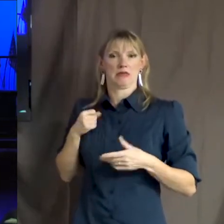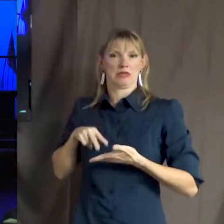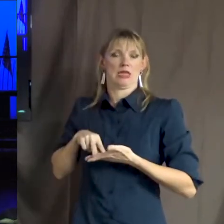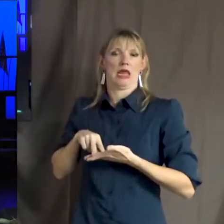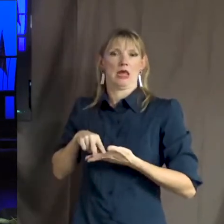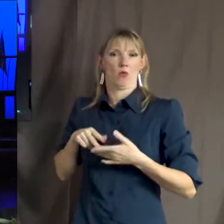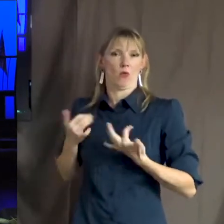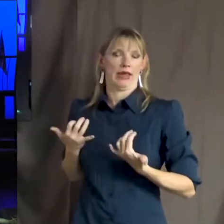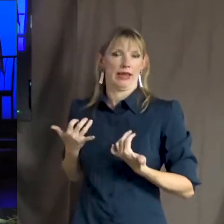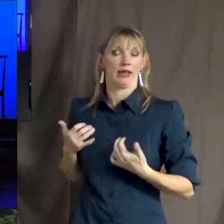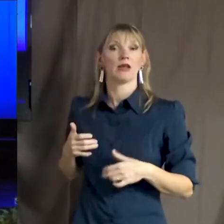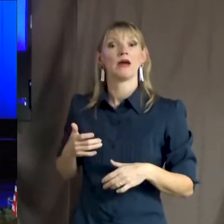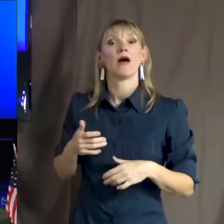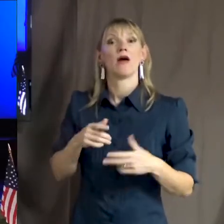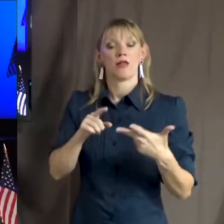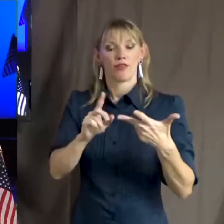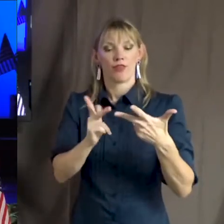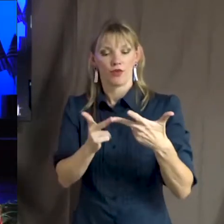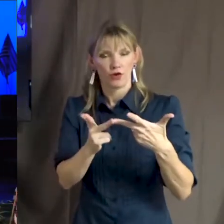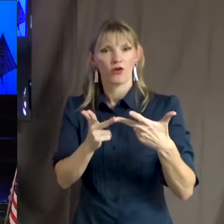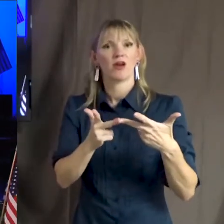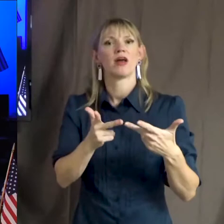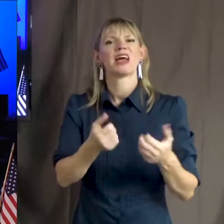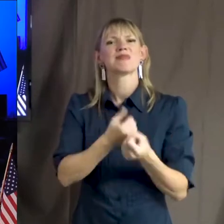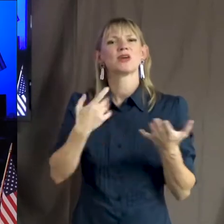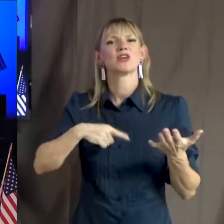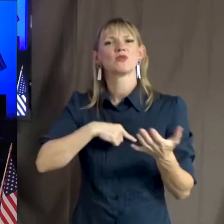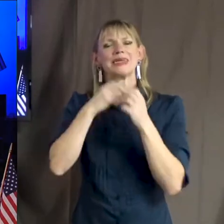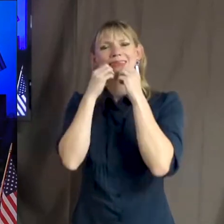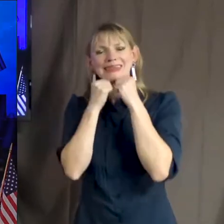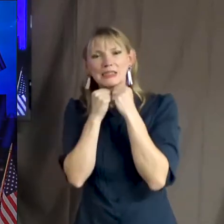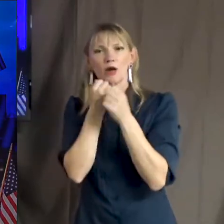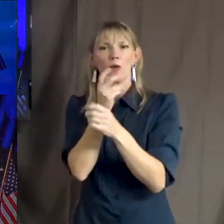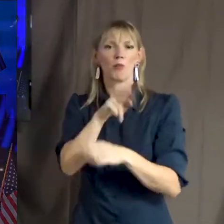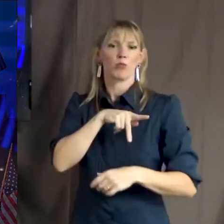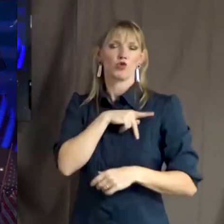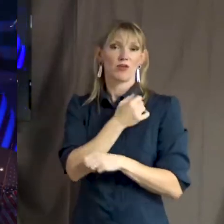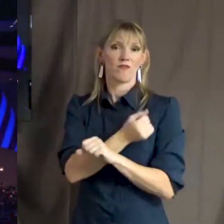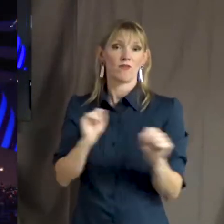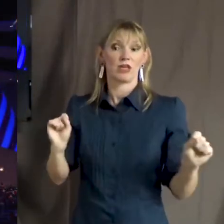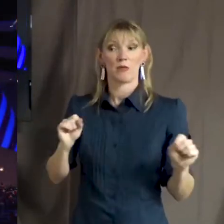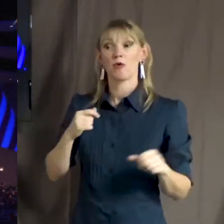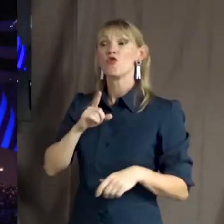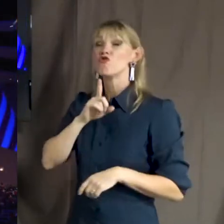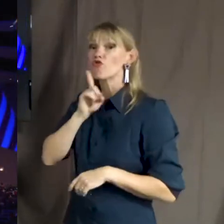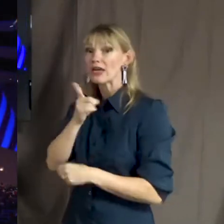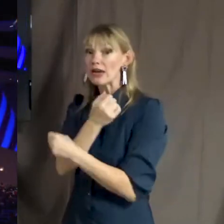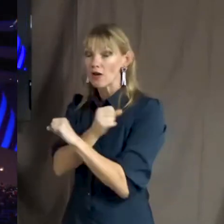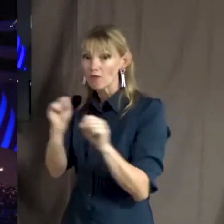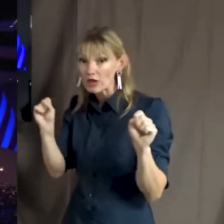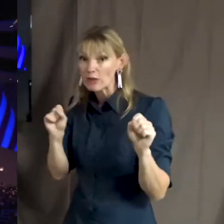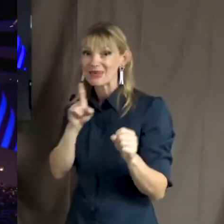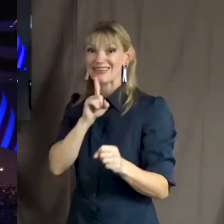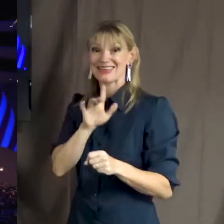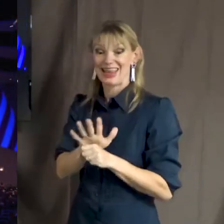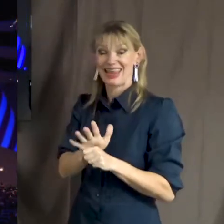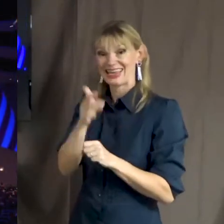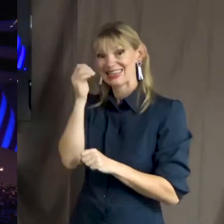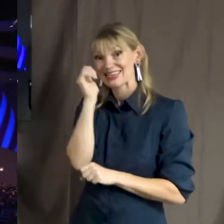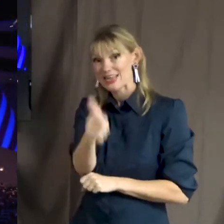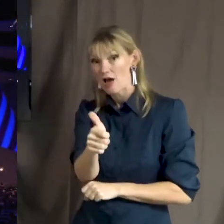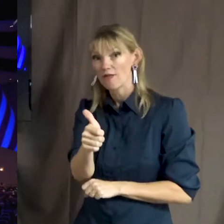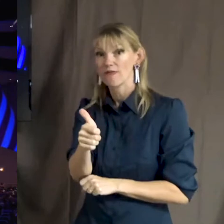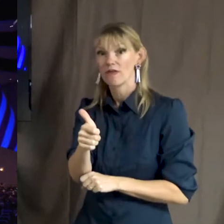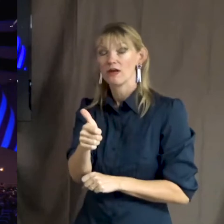important to remember that as much as we treasure personal freedom, real freedom is dedicating ourselves to a power